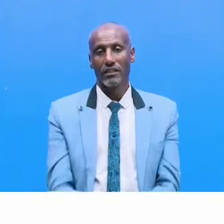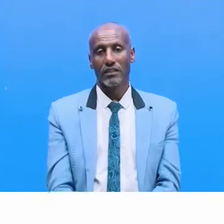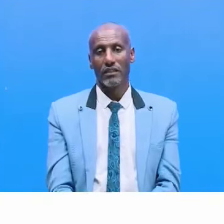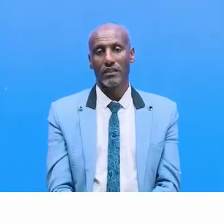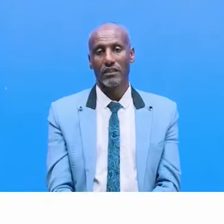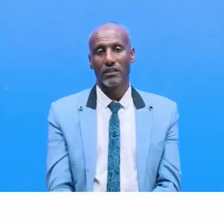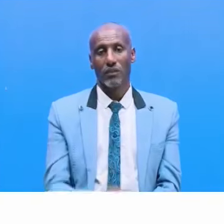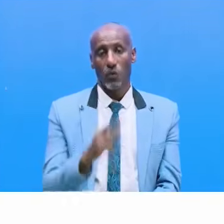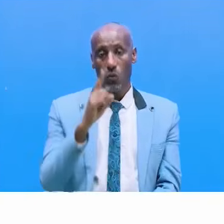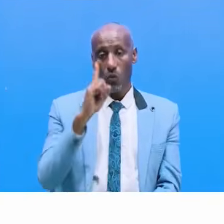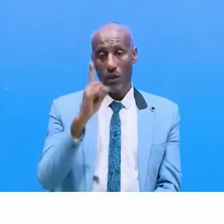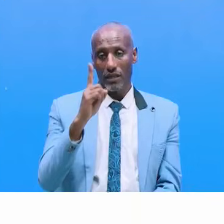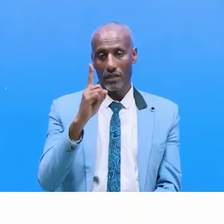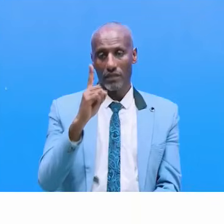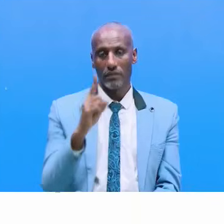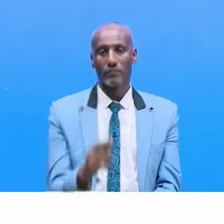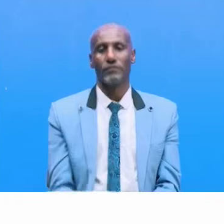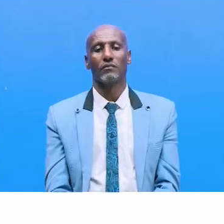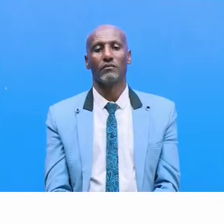1.